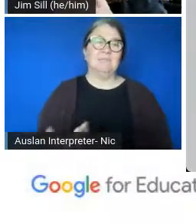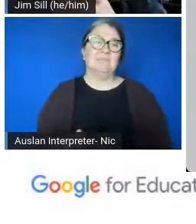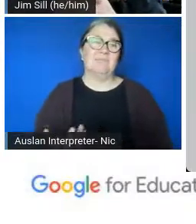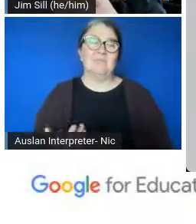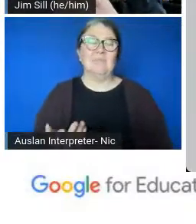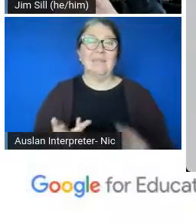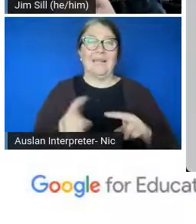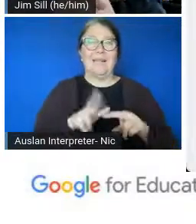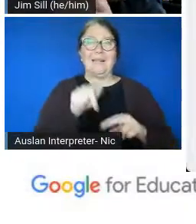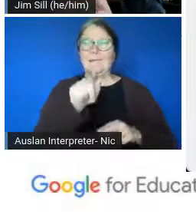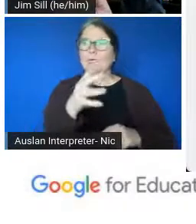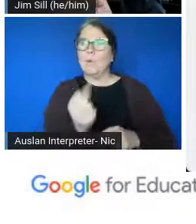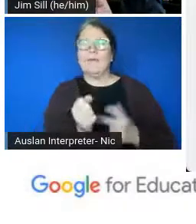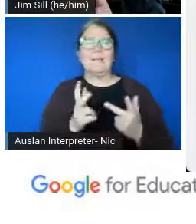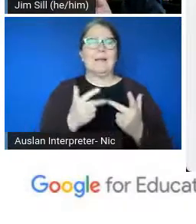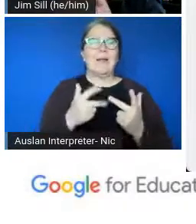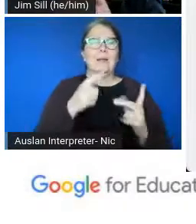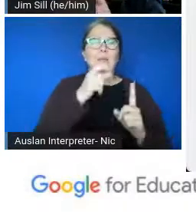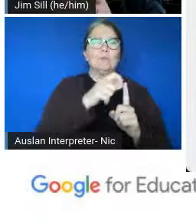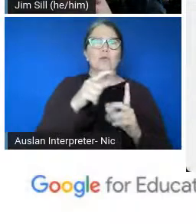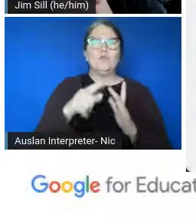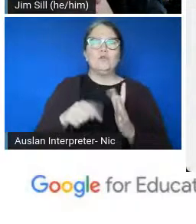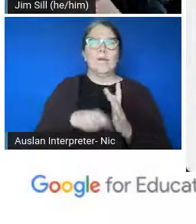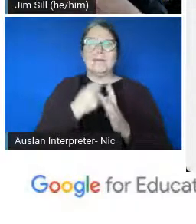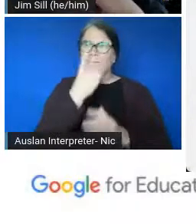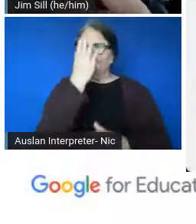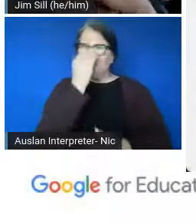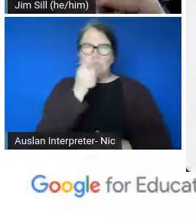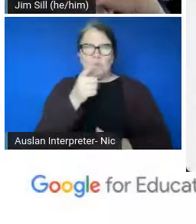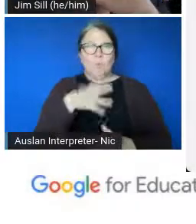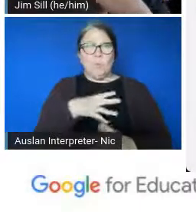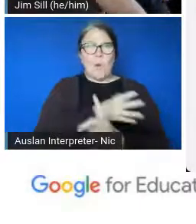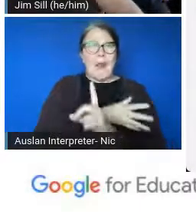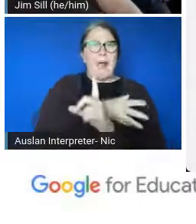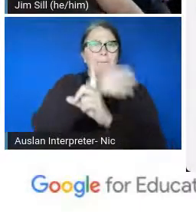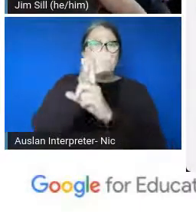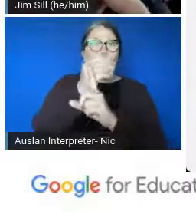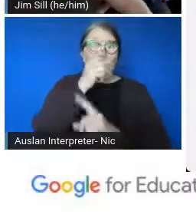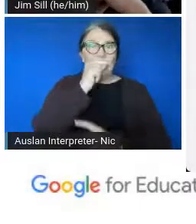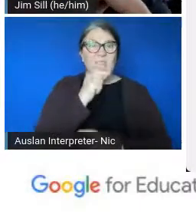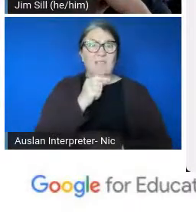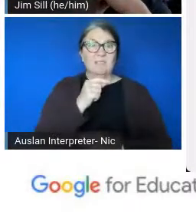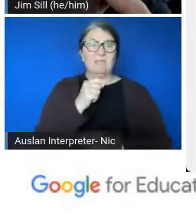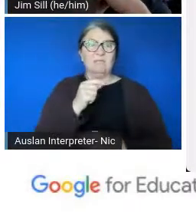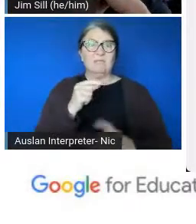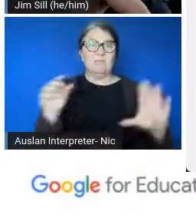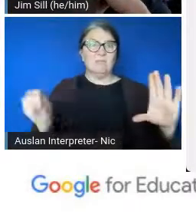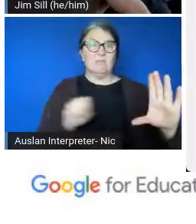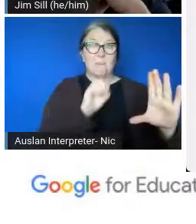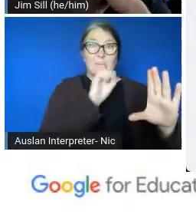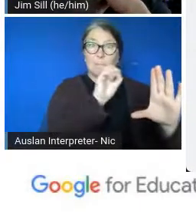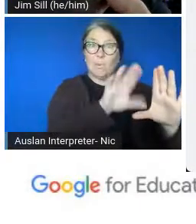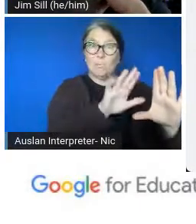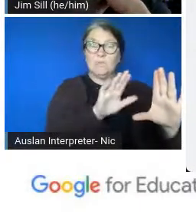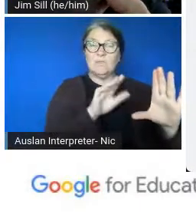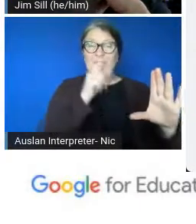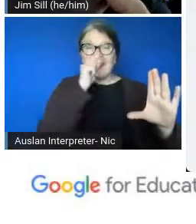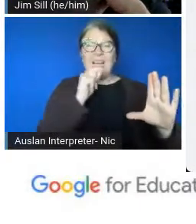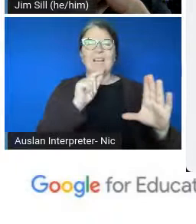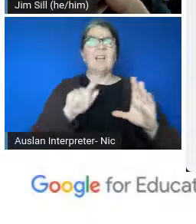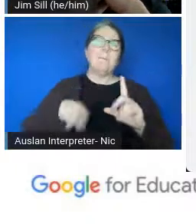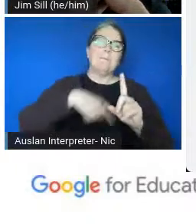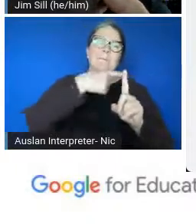your project that you're wanting to upload, you can put it inside there. And then there's the Drive options as